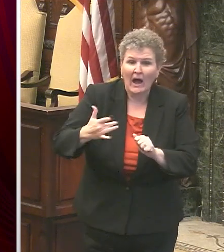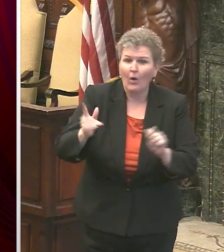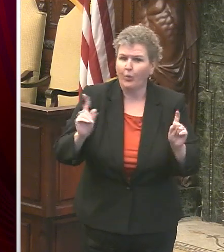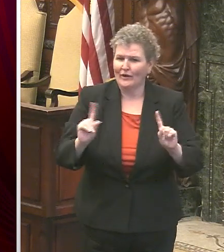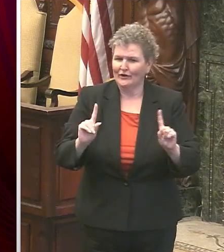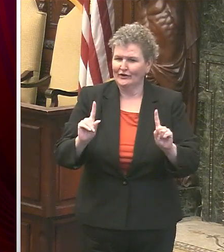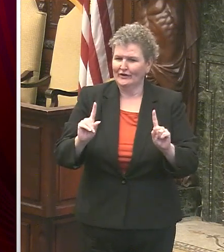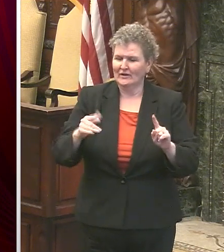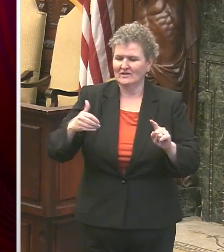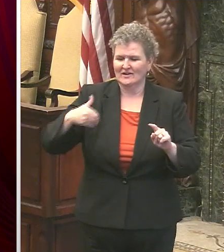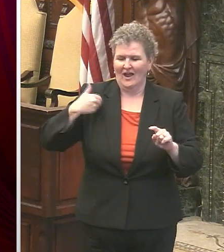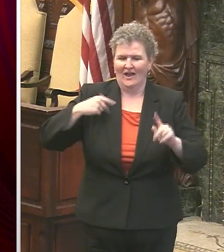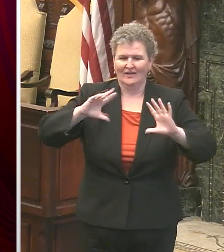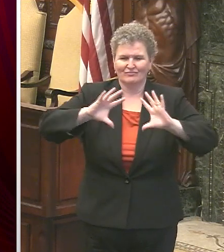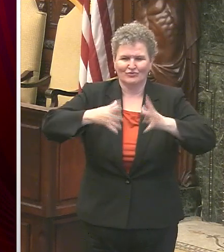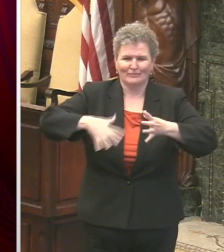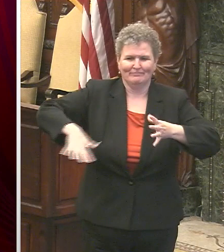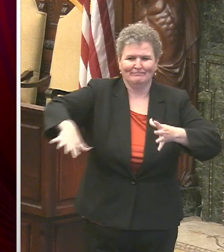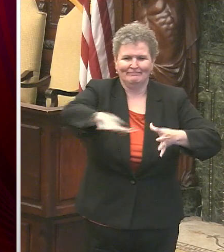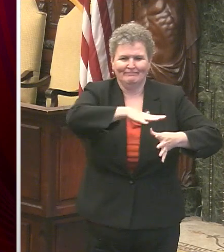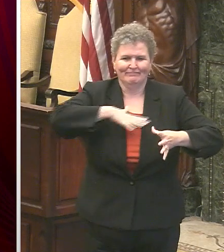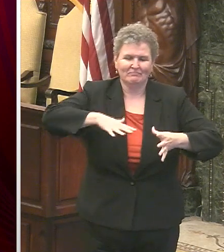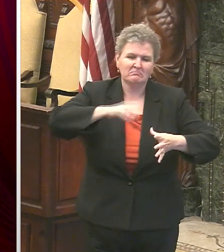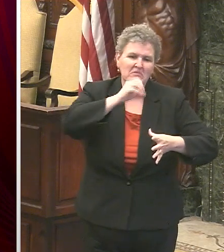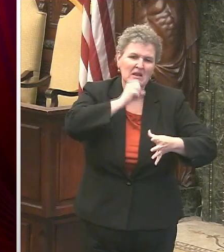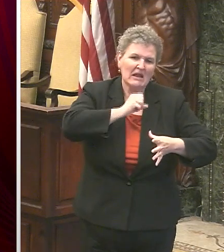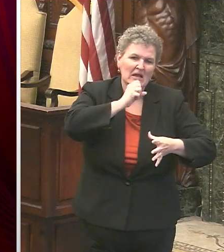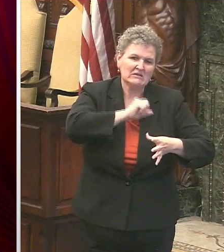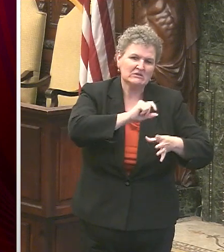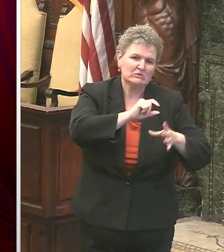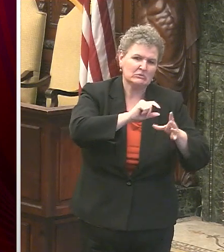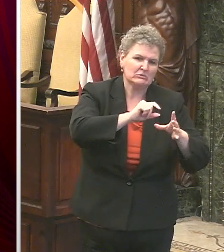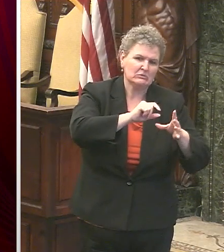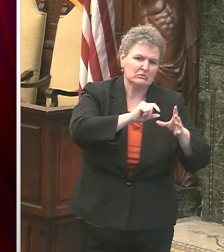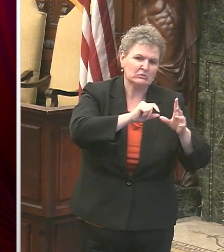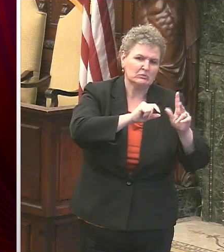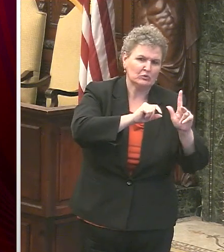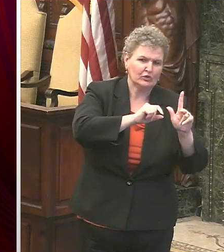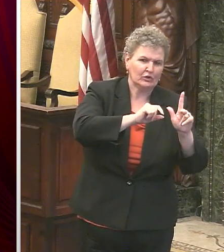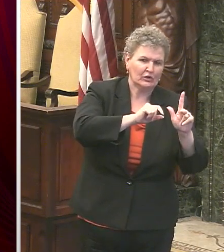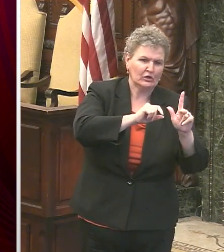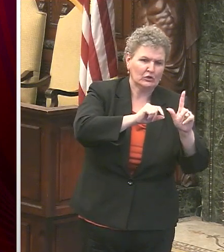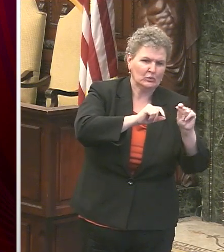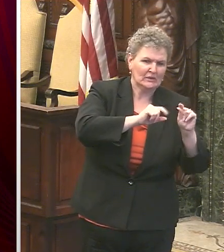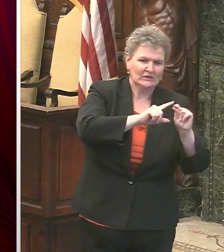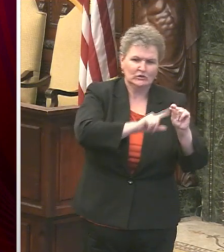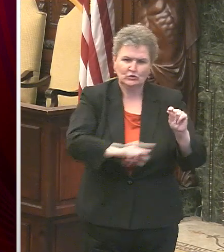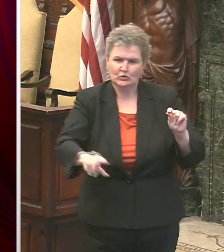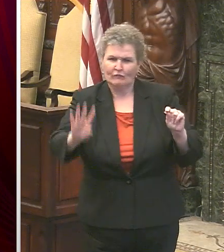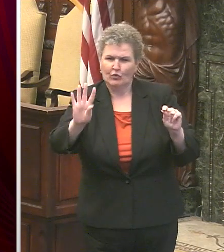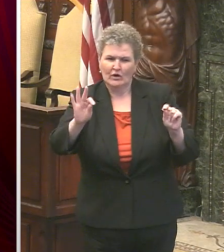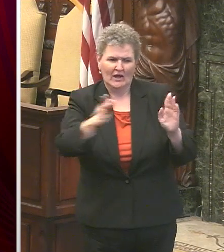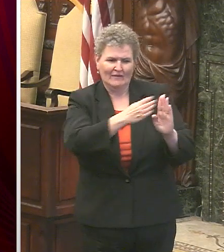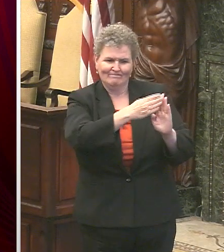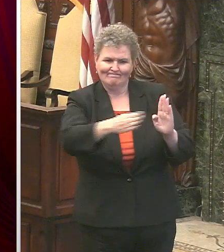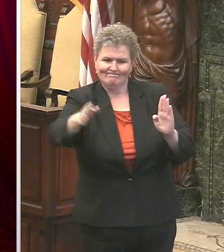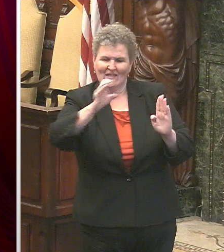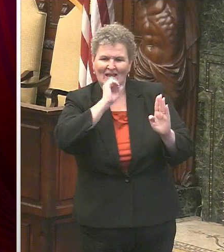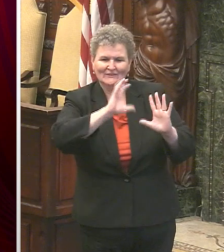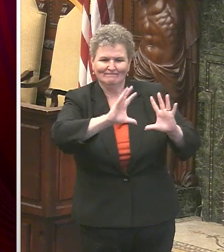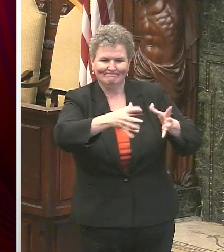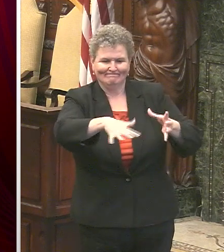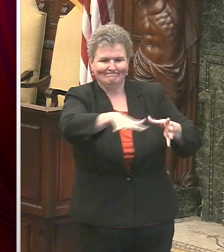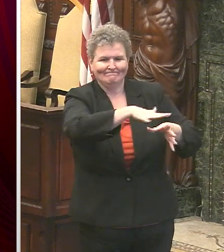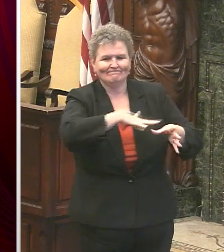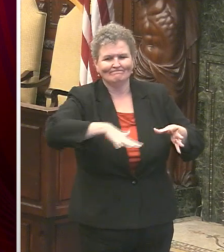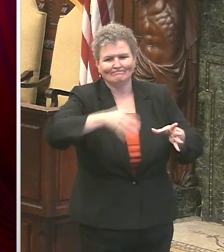younger adults. In the last few days, it's about 2/3 are people between the ages of 20 and 49. And to the extent